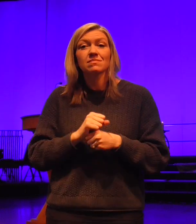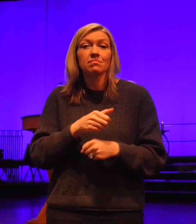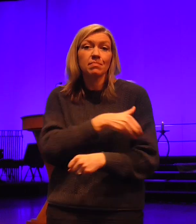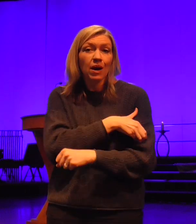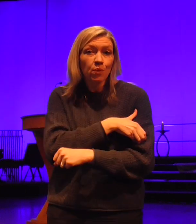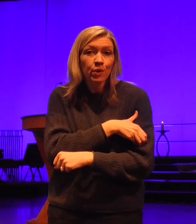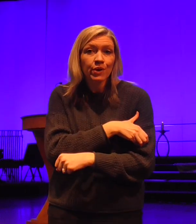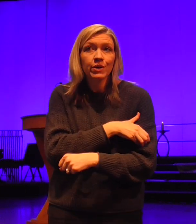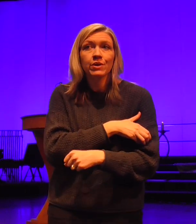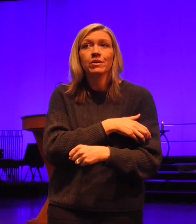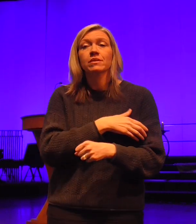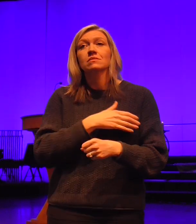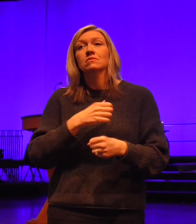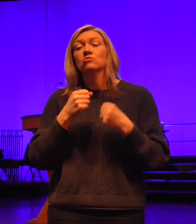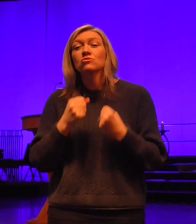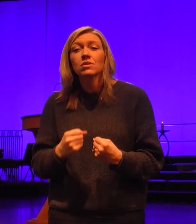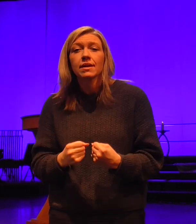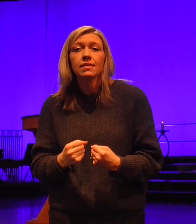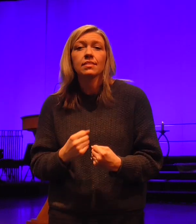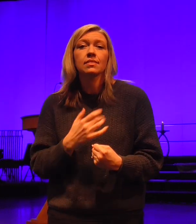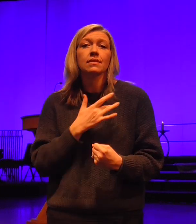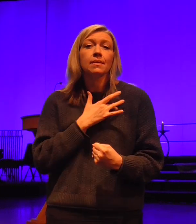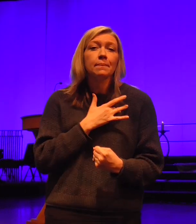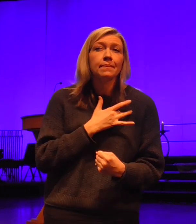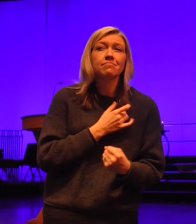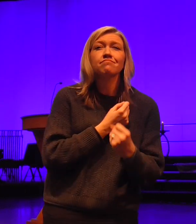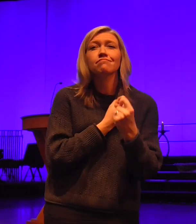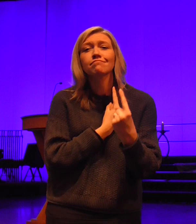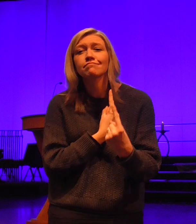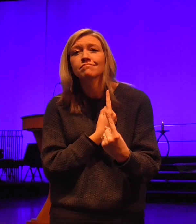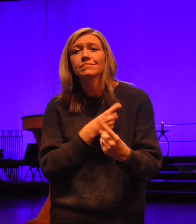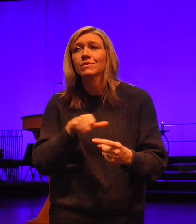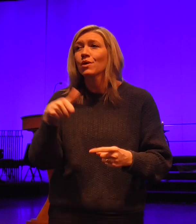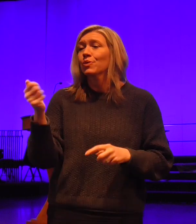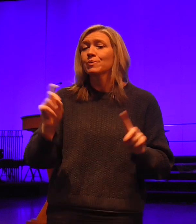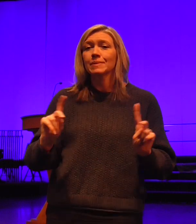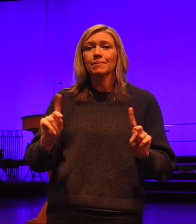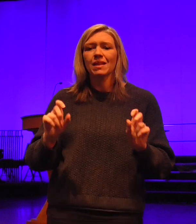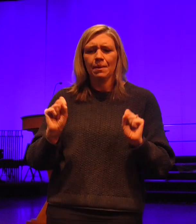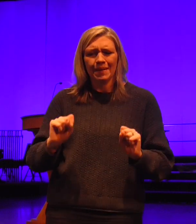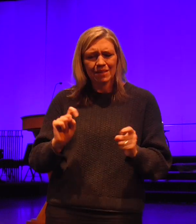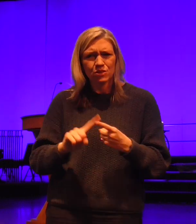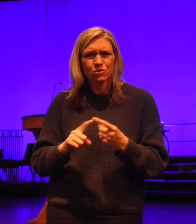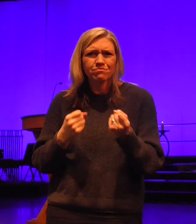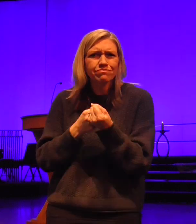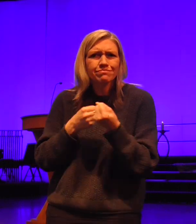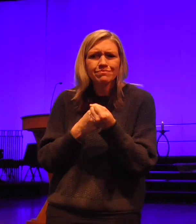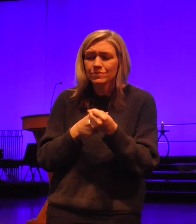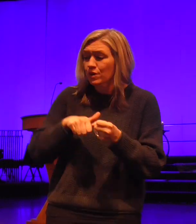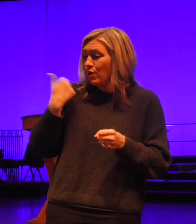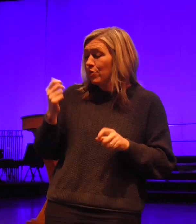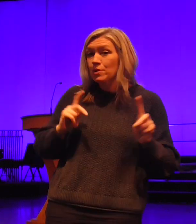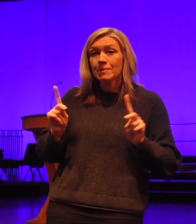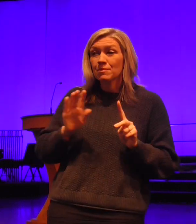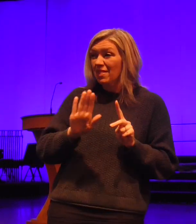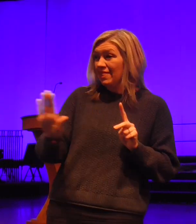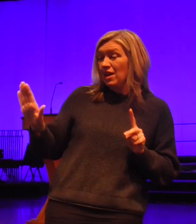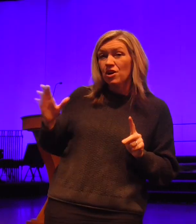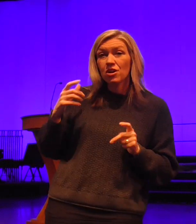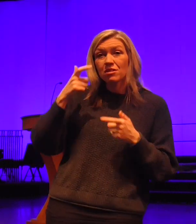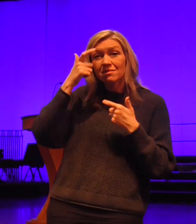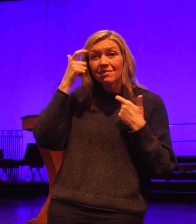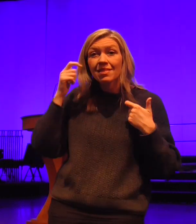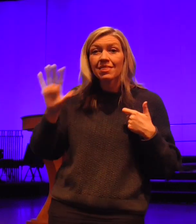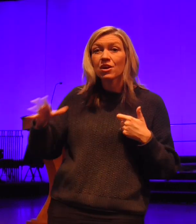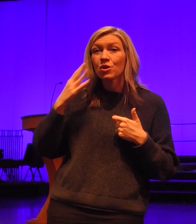it's a compassion and support for other people. It's the ability to stand with other people no matter what they've gone through, because